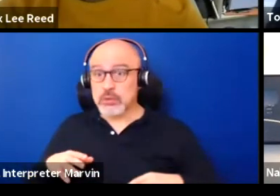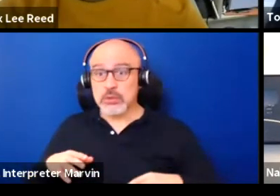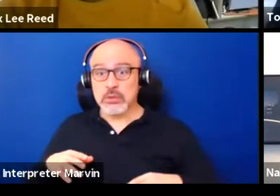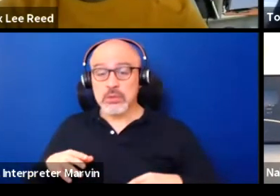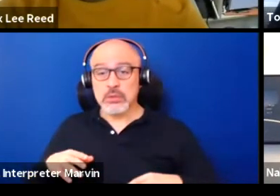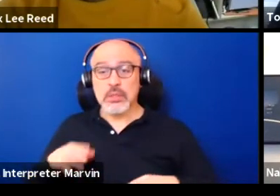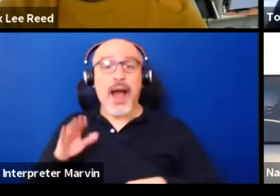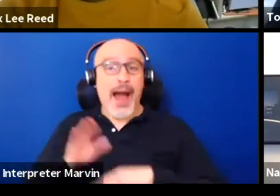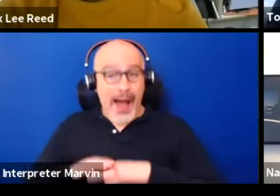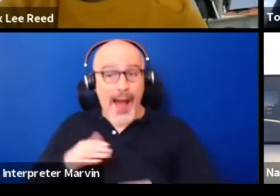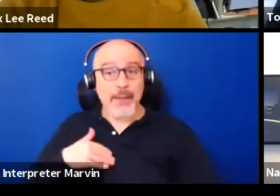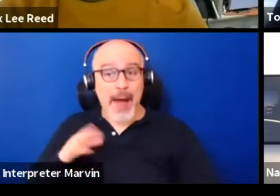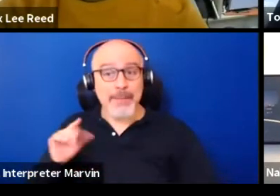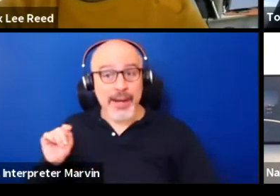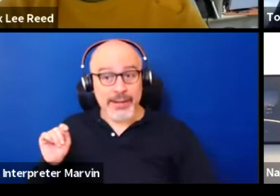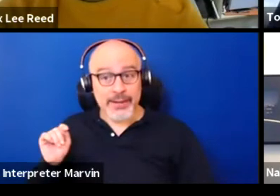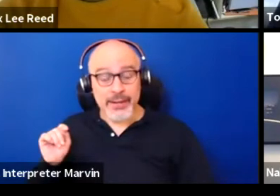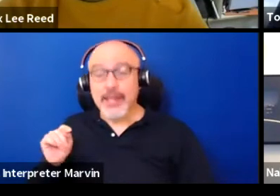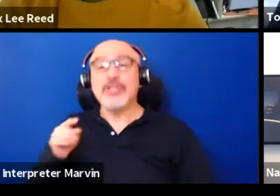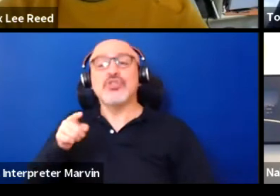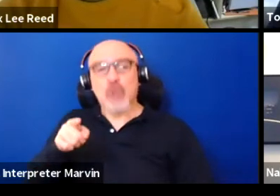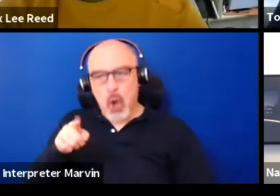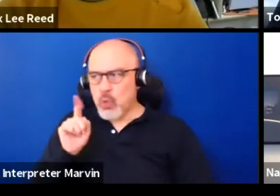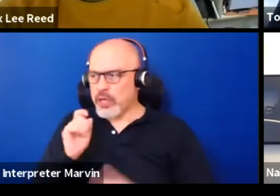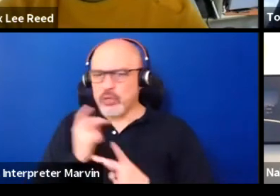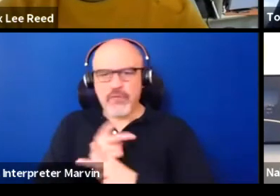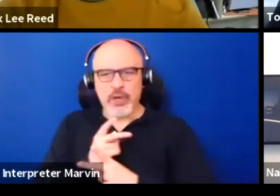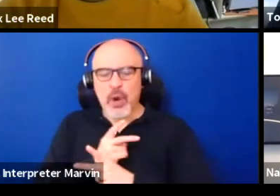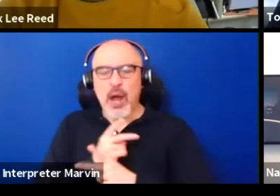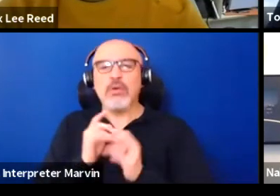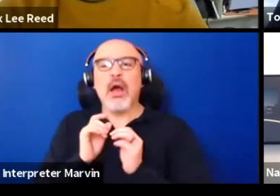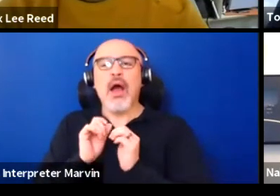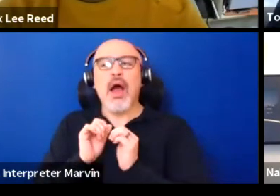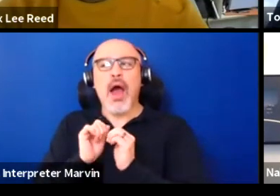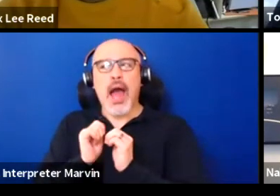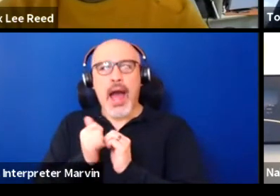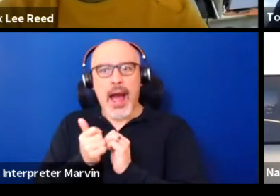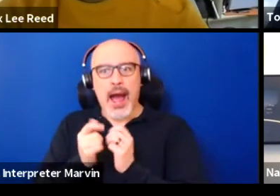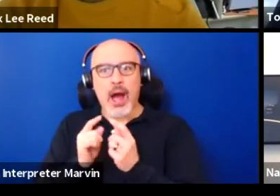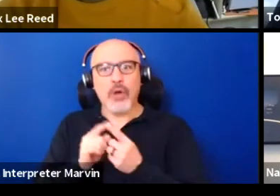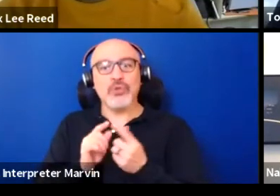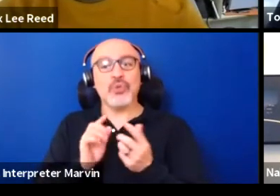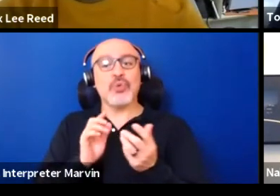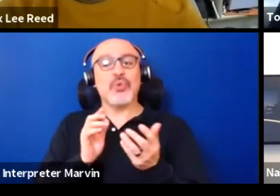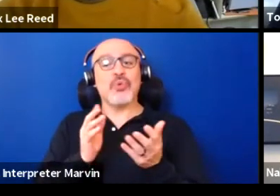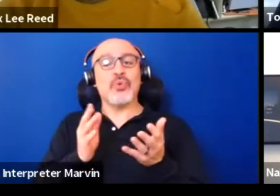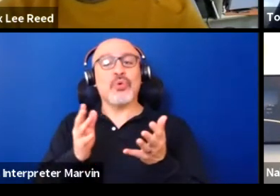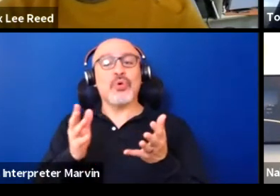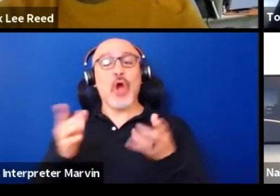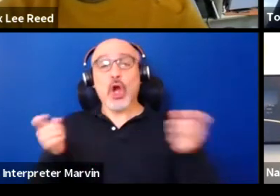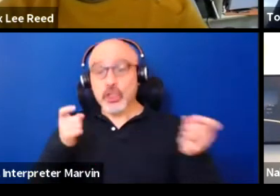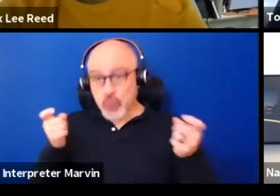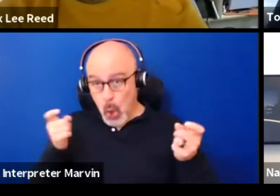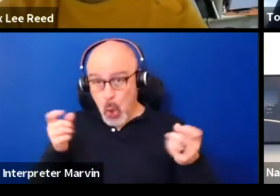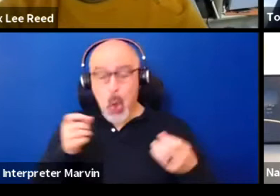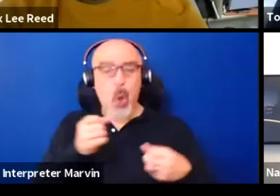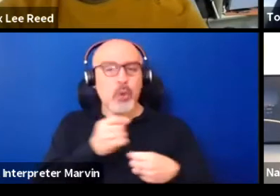So we need to figure out how to be able to have, to control the means of